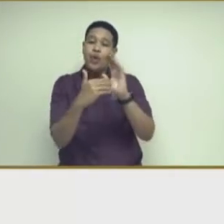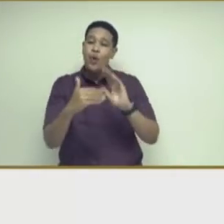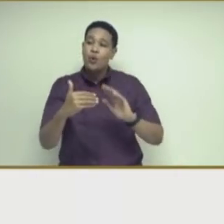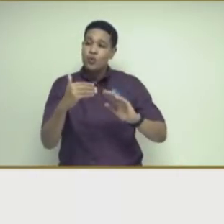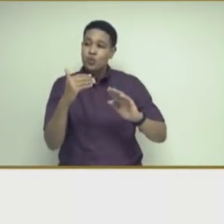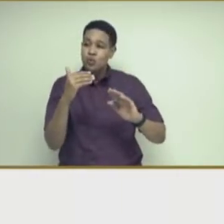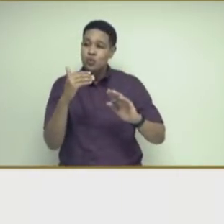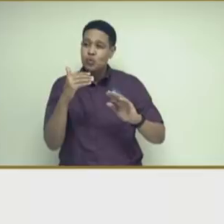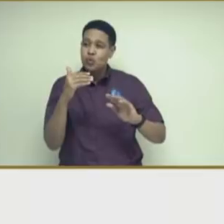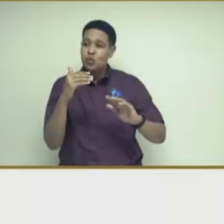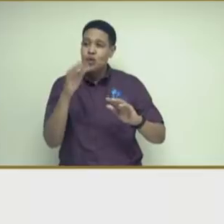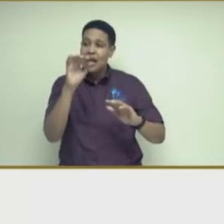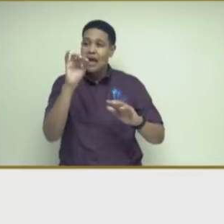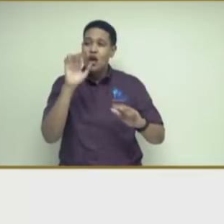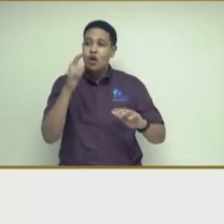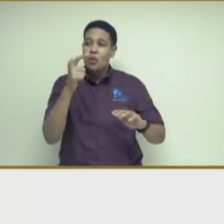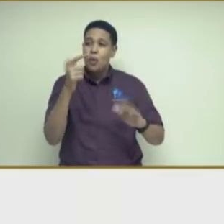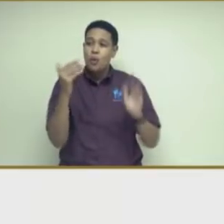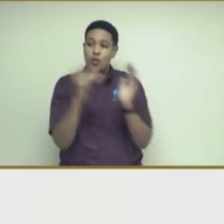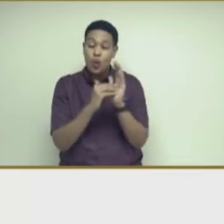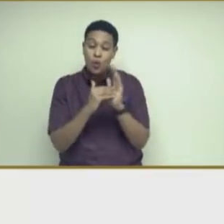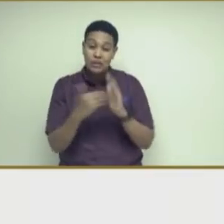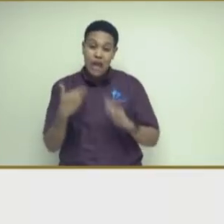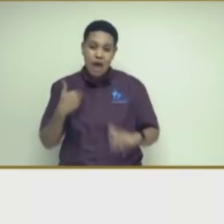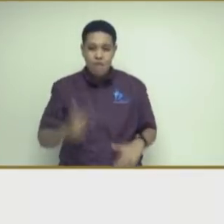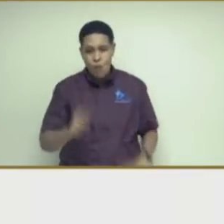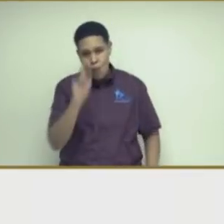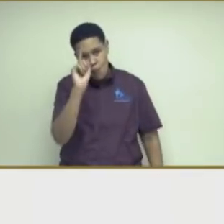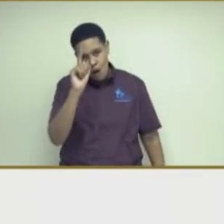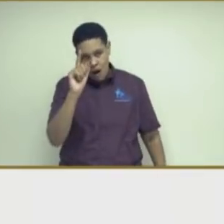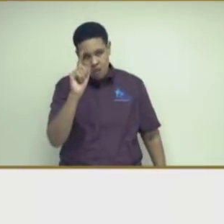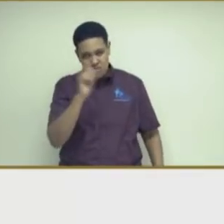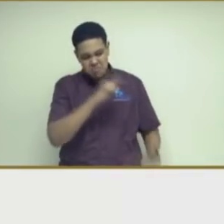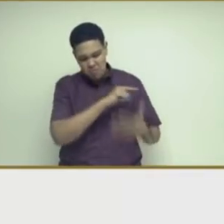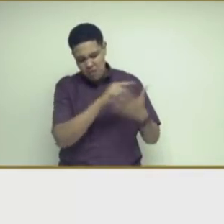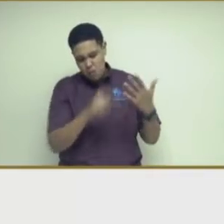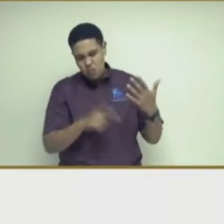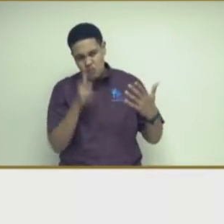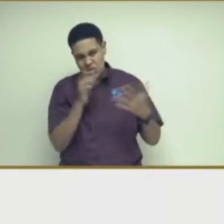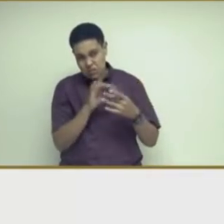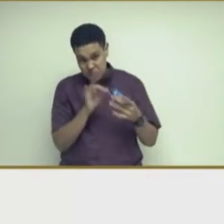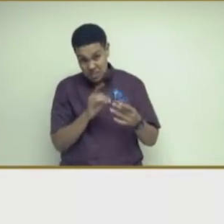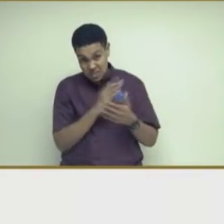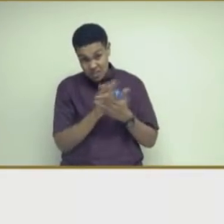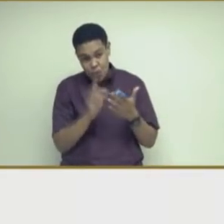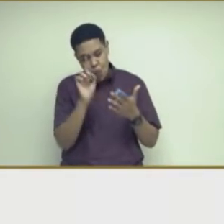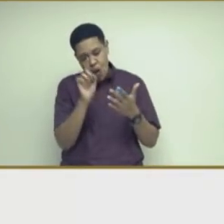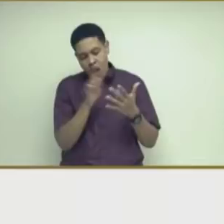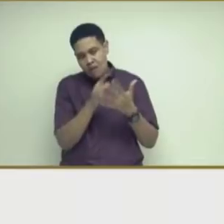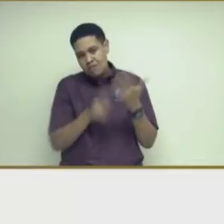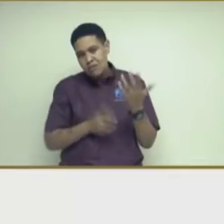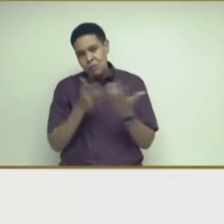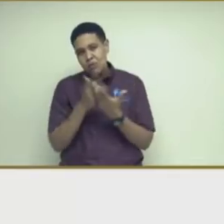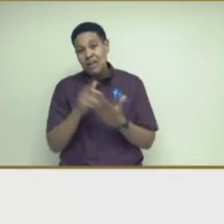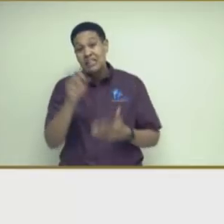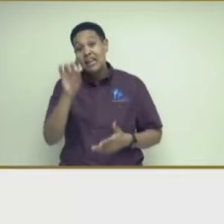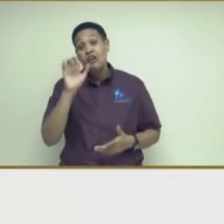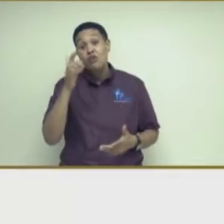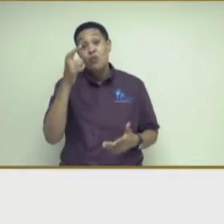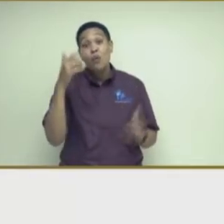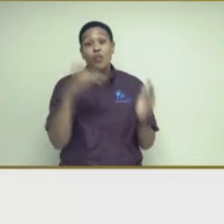821,000 persons have at least one. So that is a lot, right? 1 out of 2.